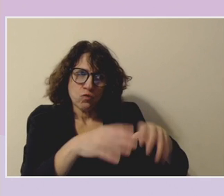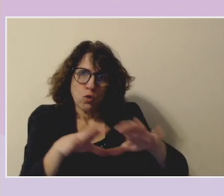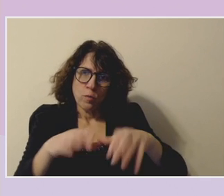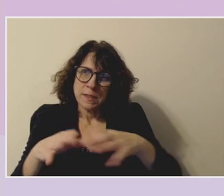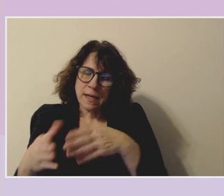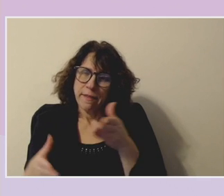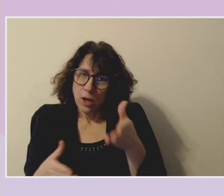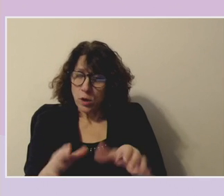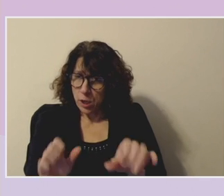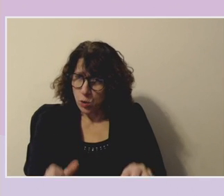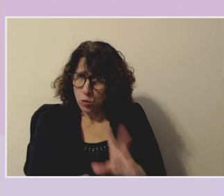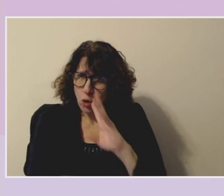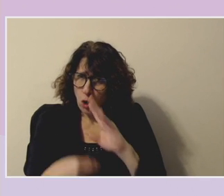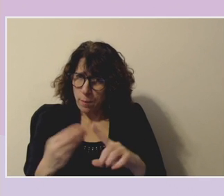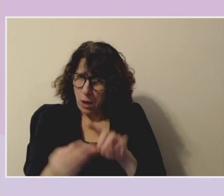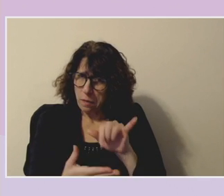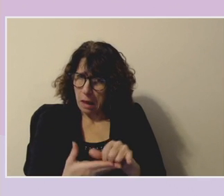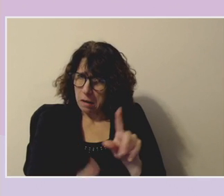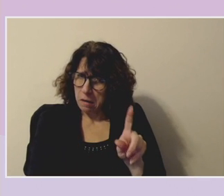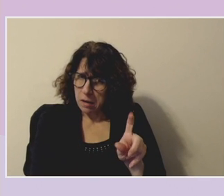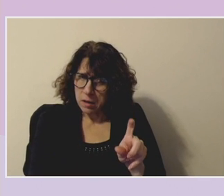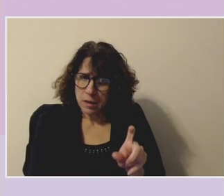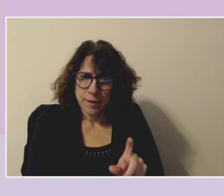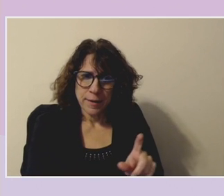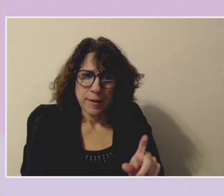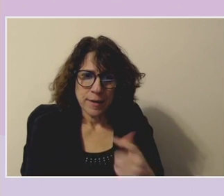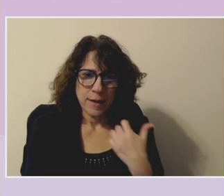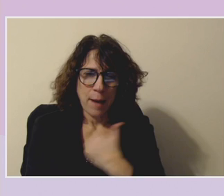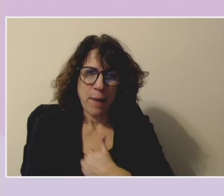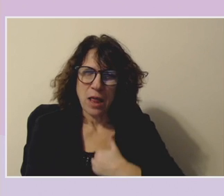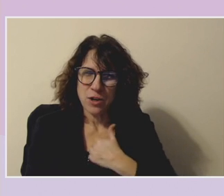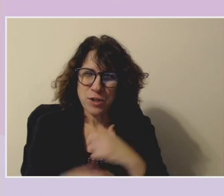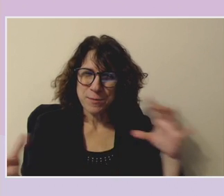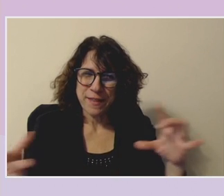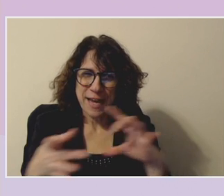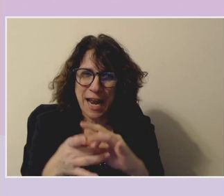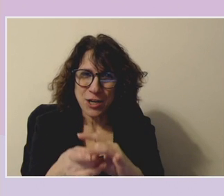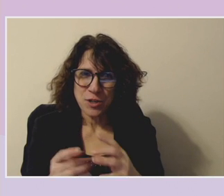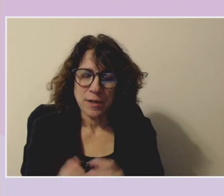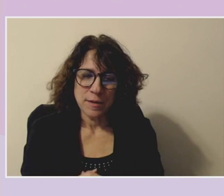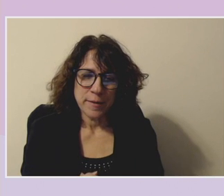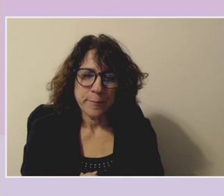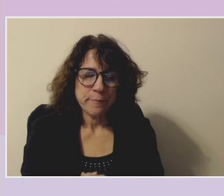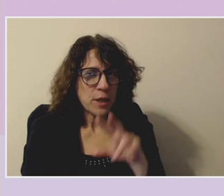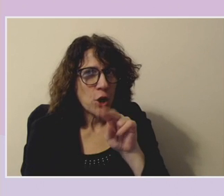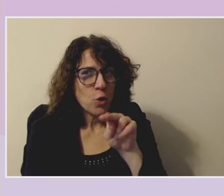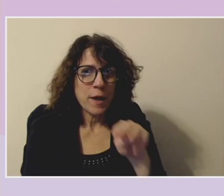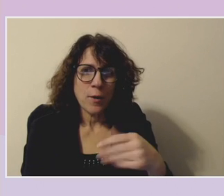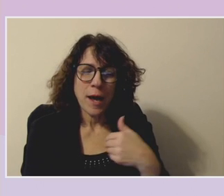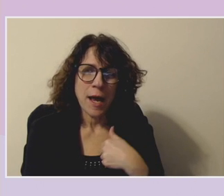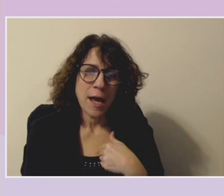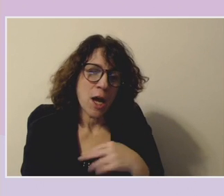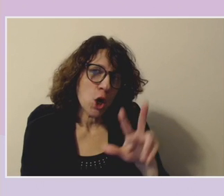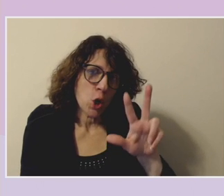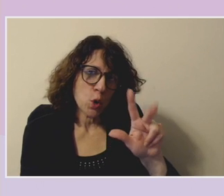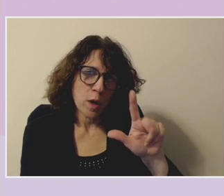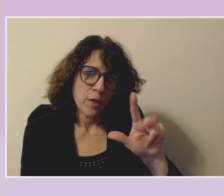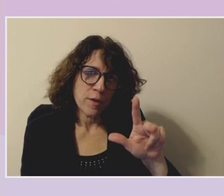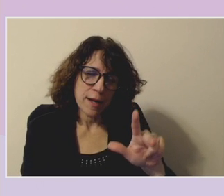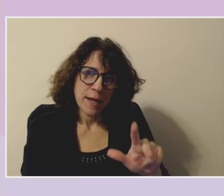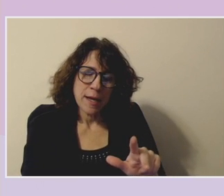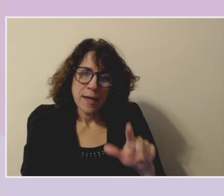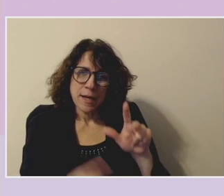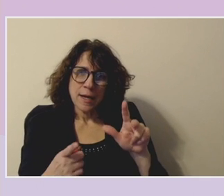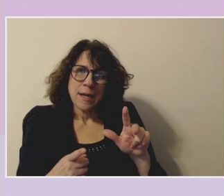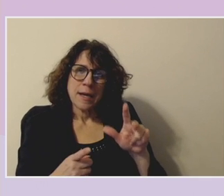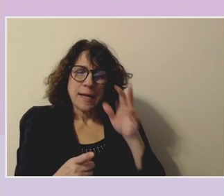well? An apology is the connection. So New Mexico has 23 Native American tribes and